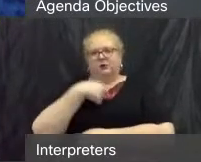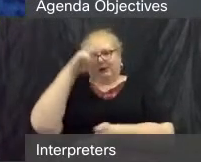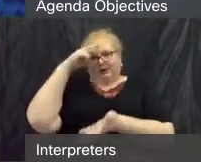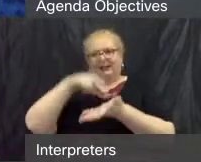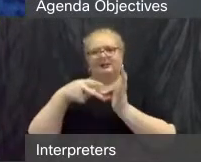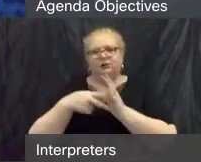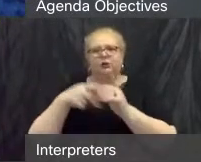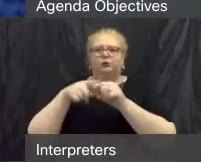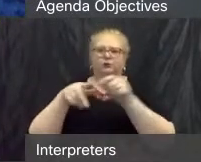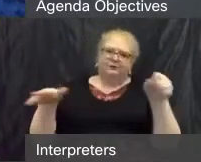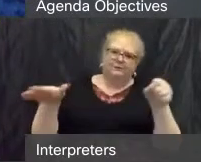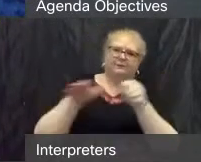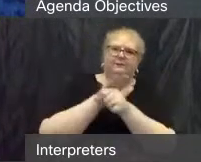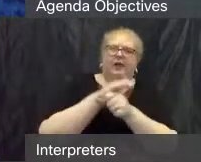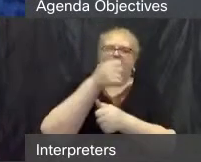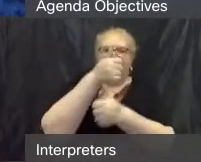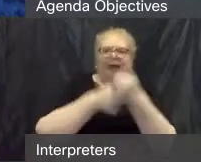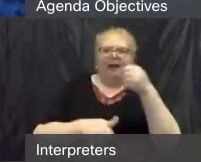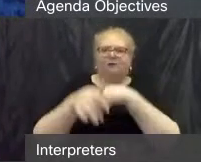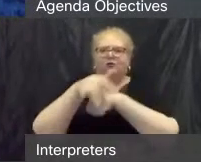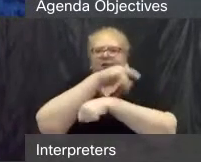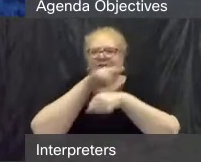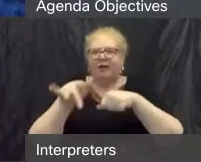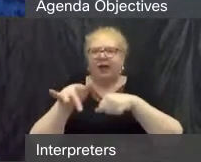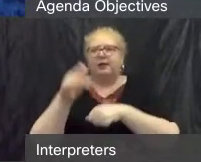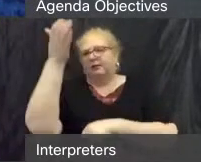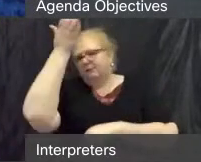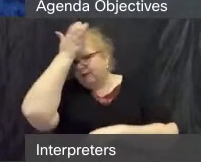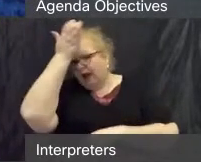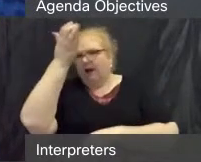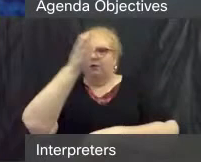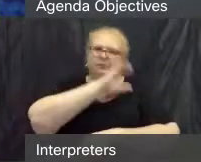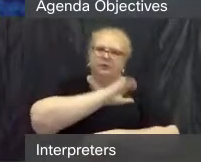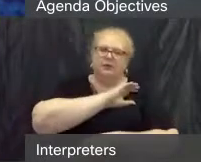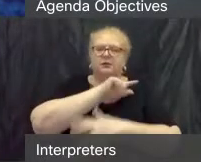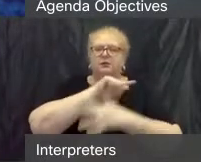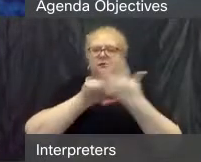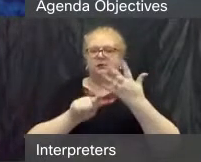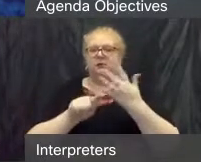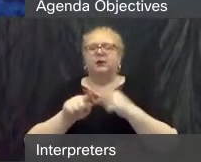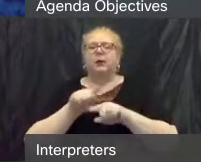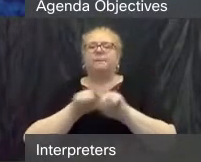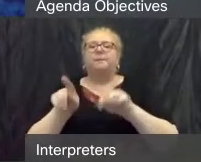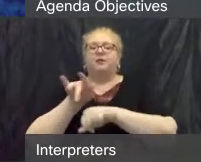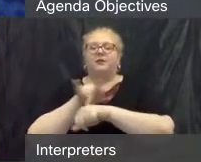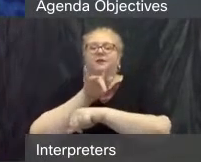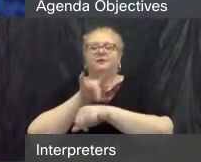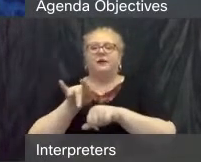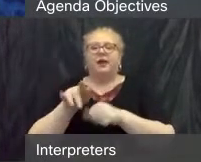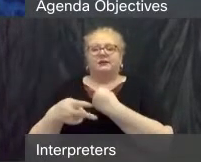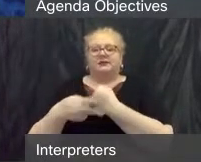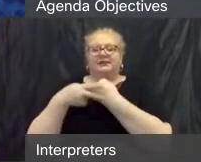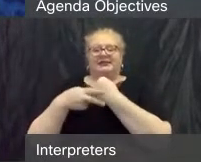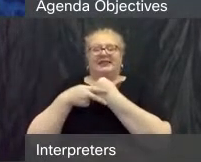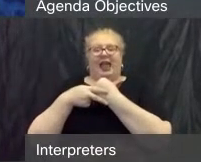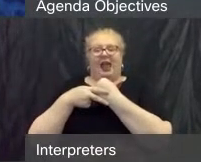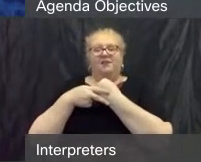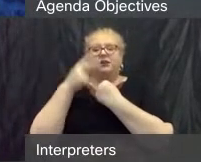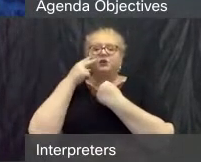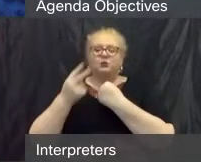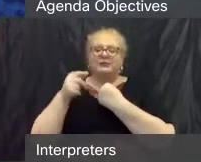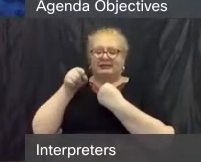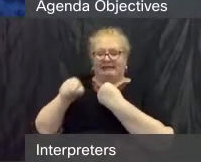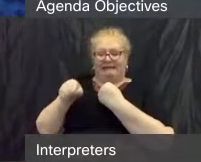vacant fire position. Then the vacancy savings is it's an estimate of